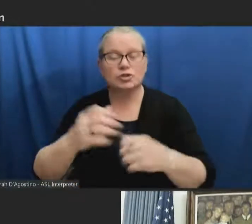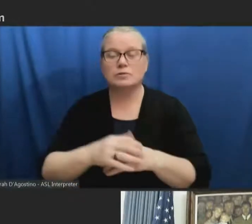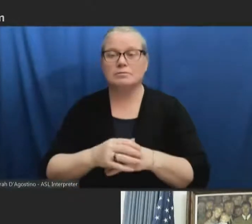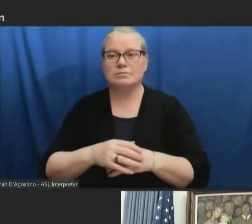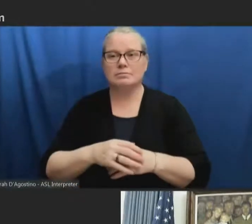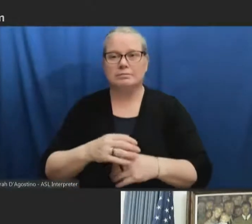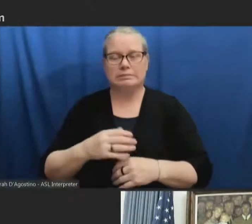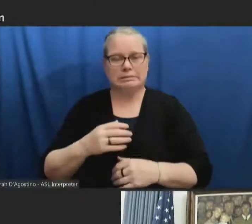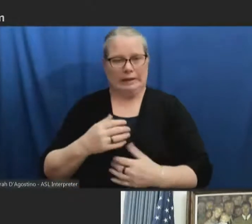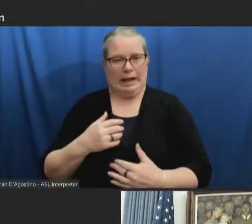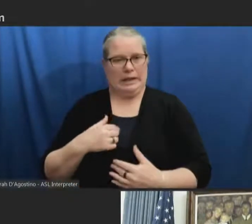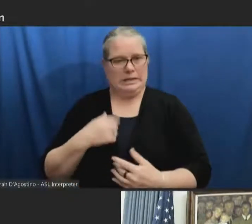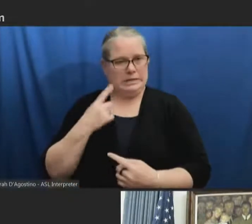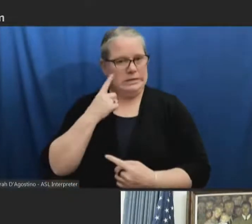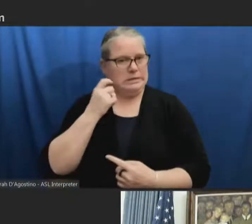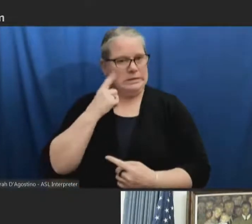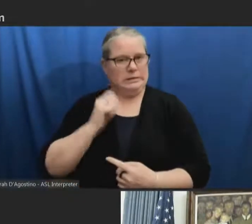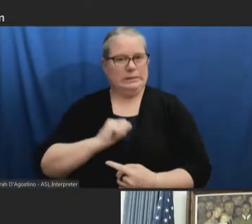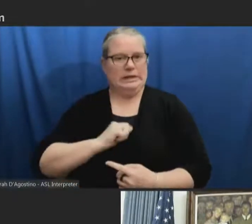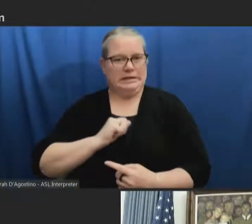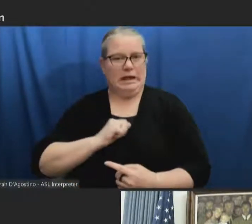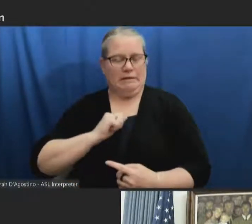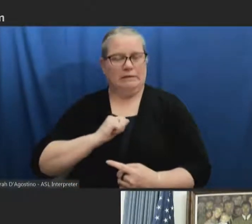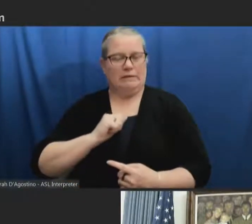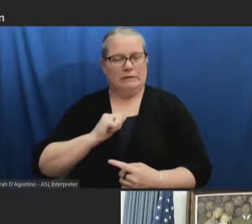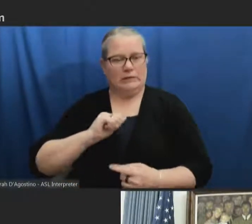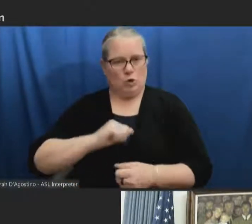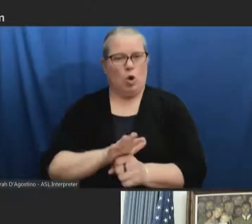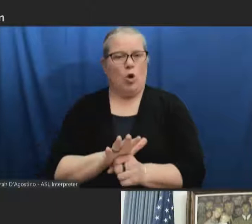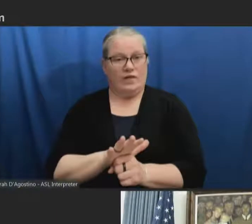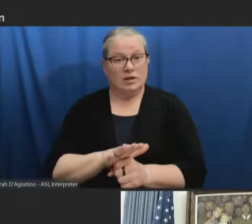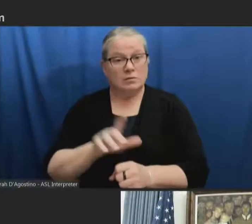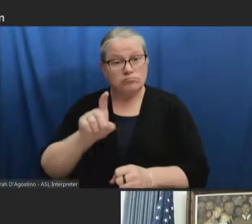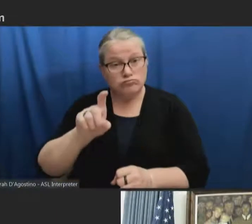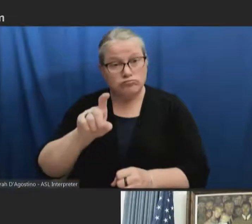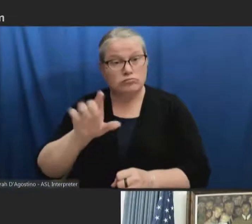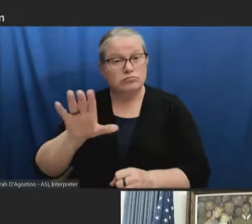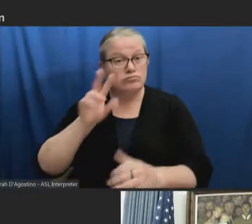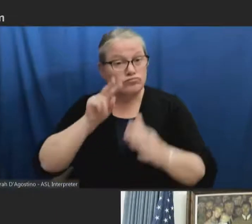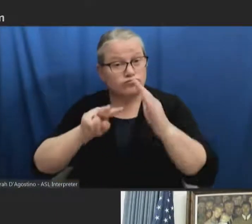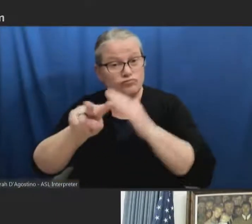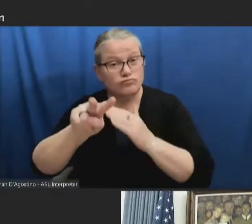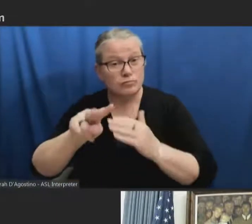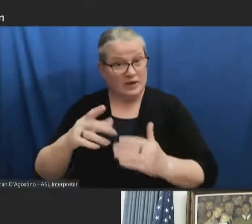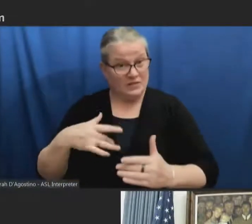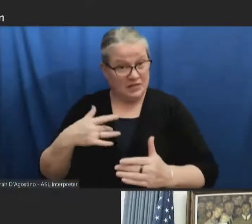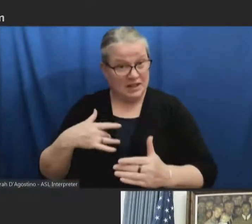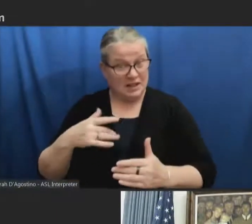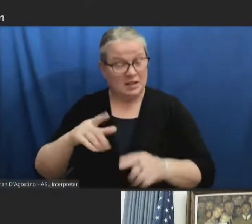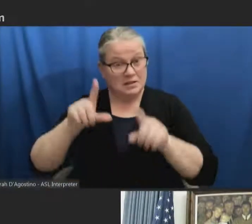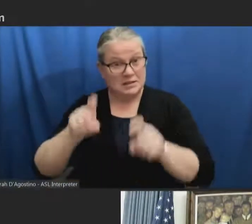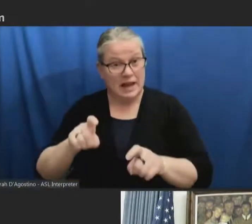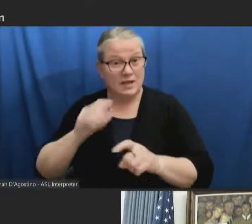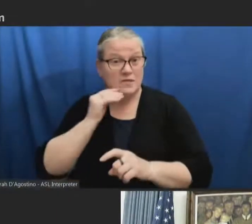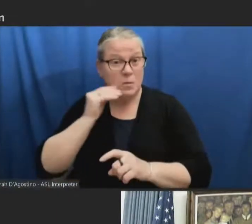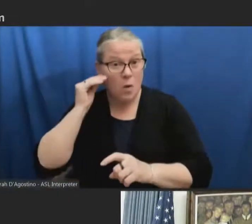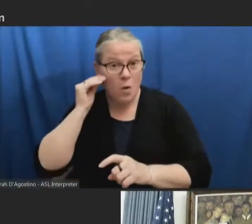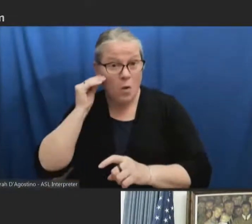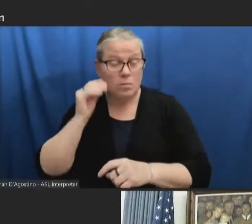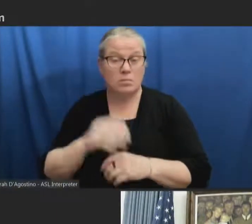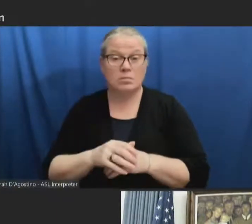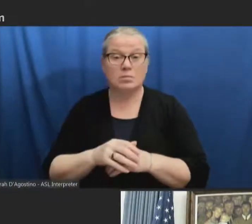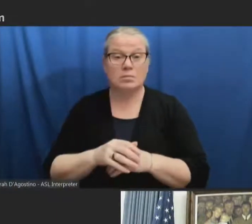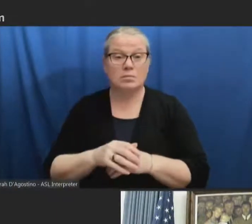think I'll be taking a test at home from a home test kit? And then if I test positive, going to CVS